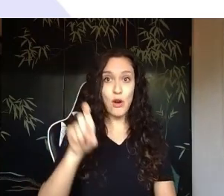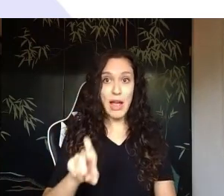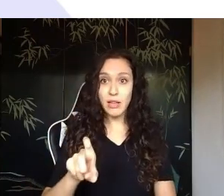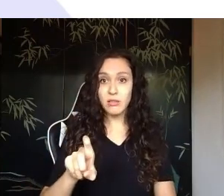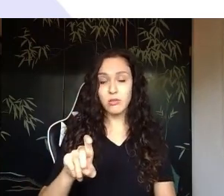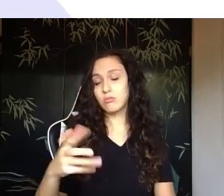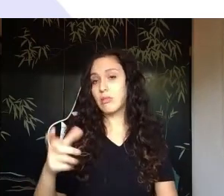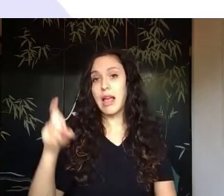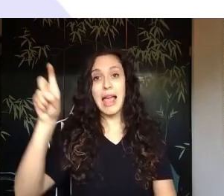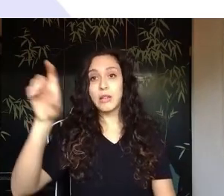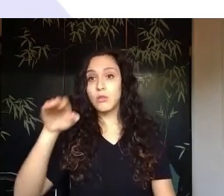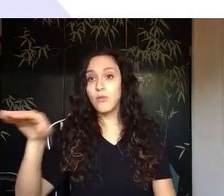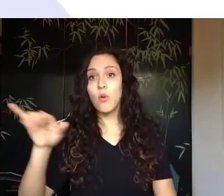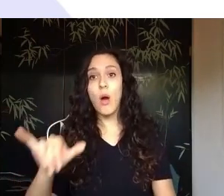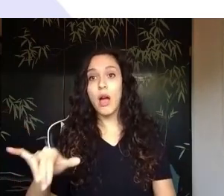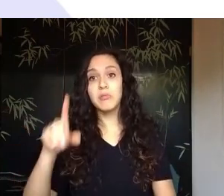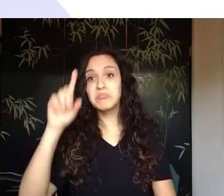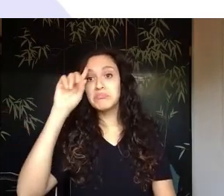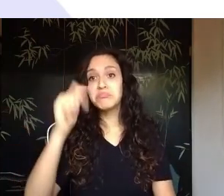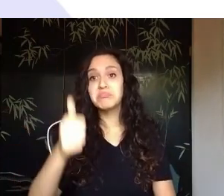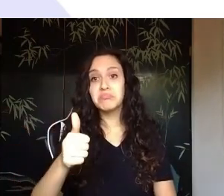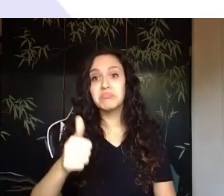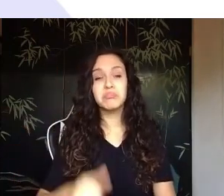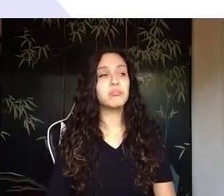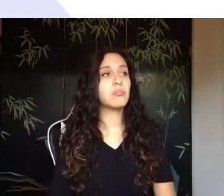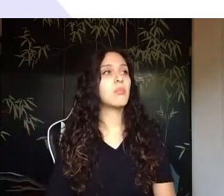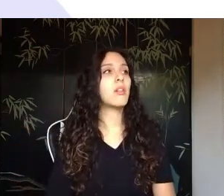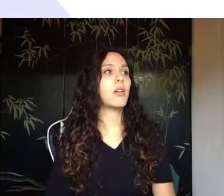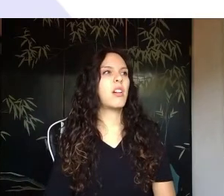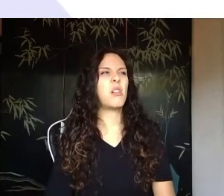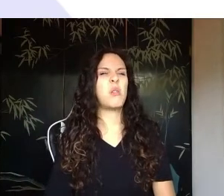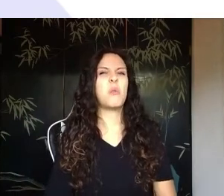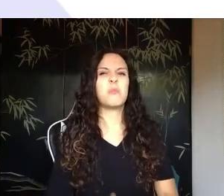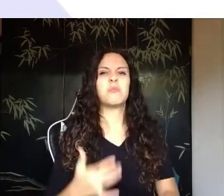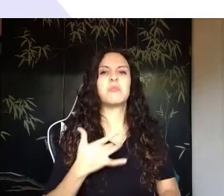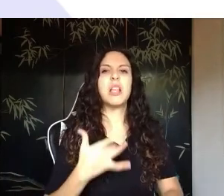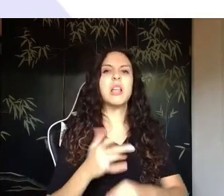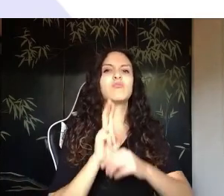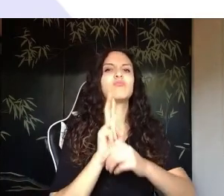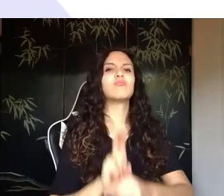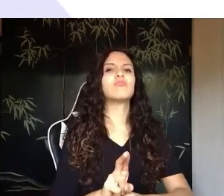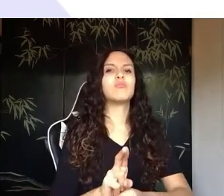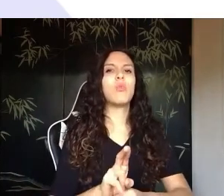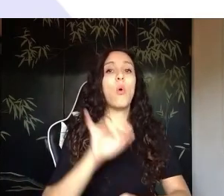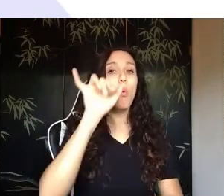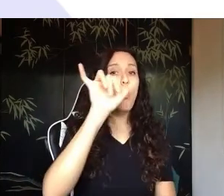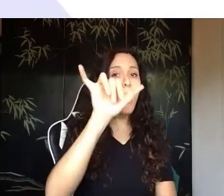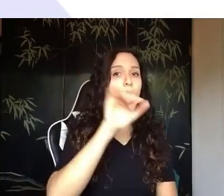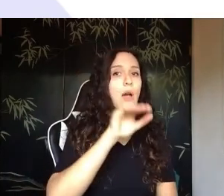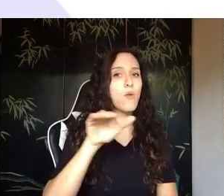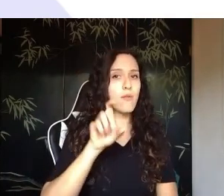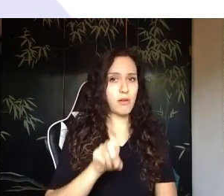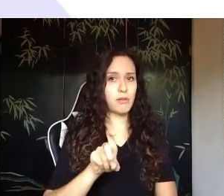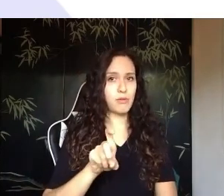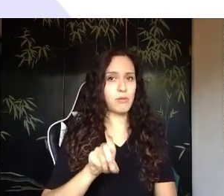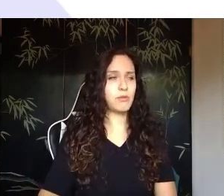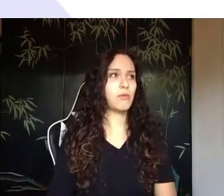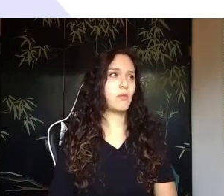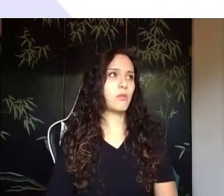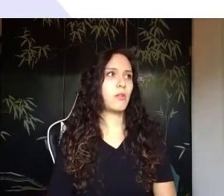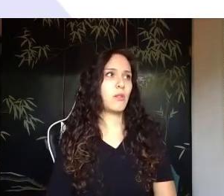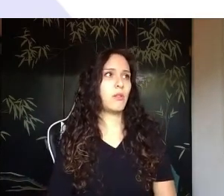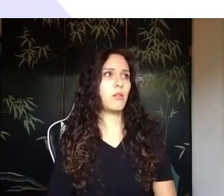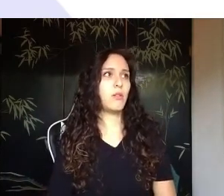ahead. Okay, we can do y over x or x over y. It does not matter. All right, so let's just get in the habit of doing y